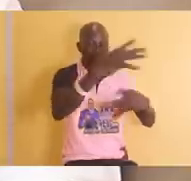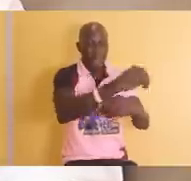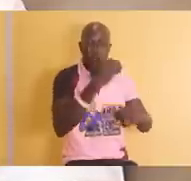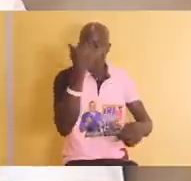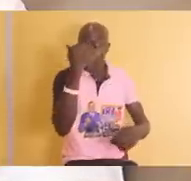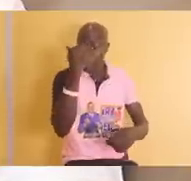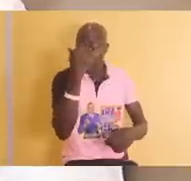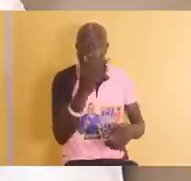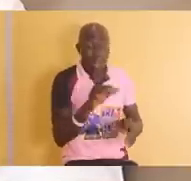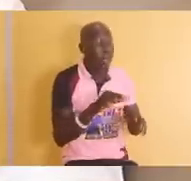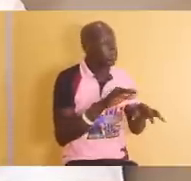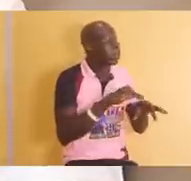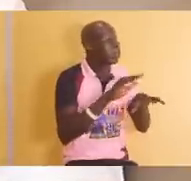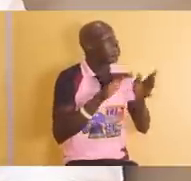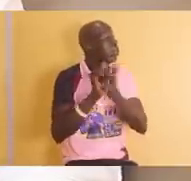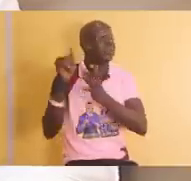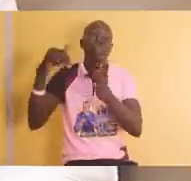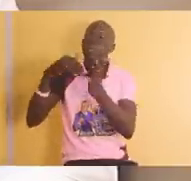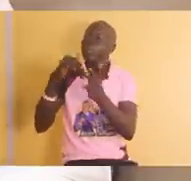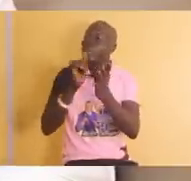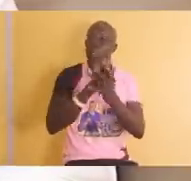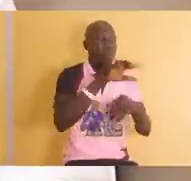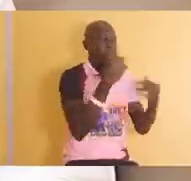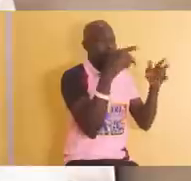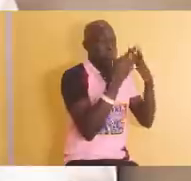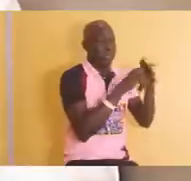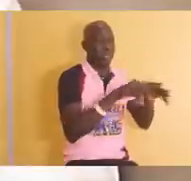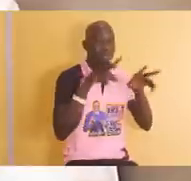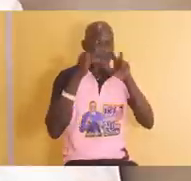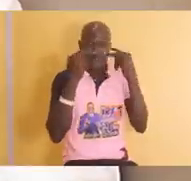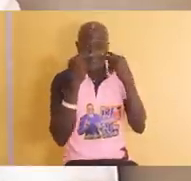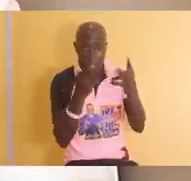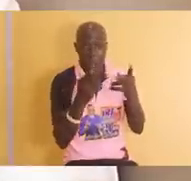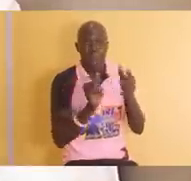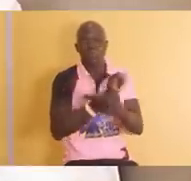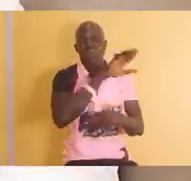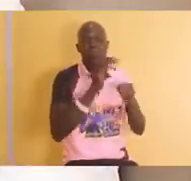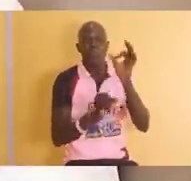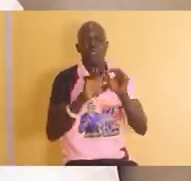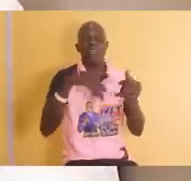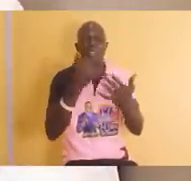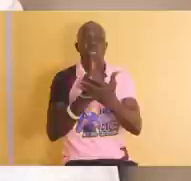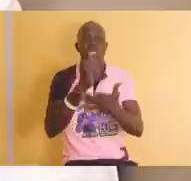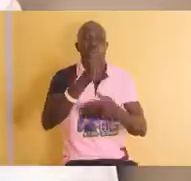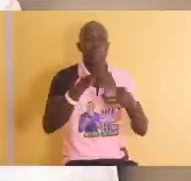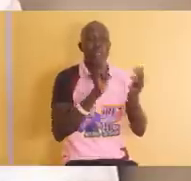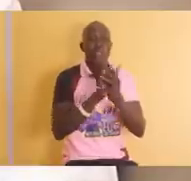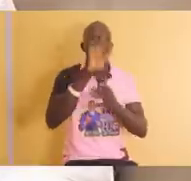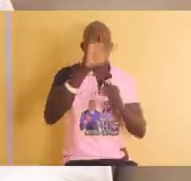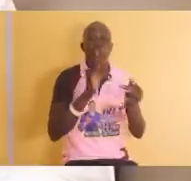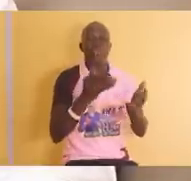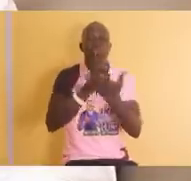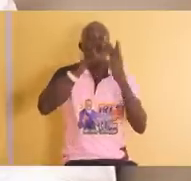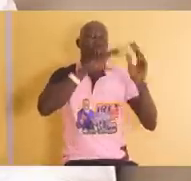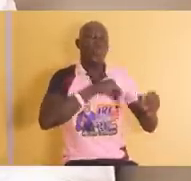were behind ti won o ri mama they could not see again ti won bere si ri o and begin to receive their sight o ba le sami o you can say amen o lore re to